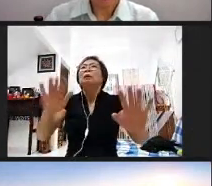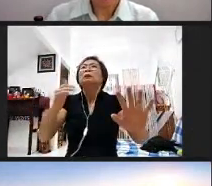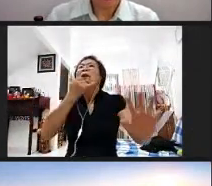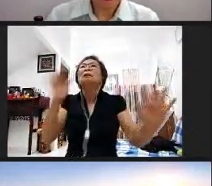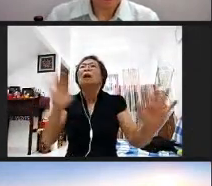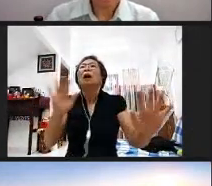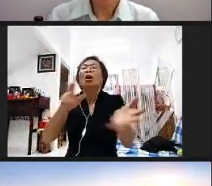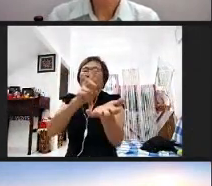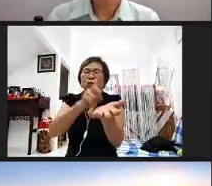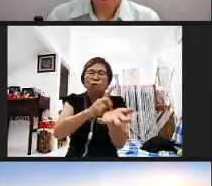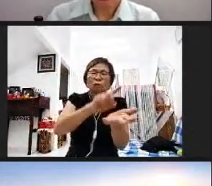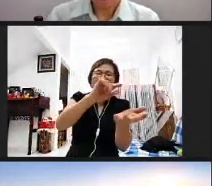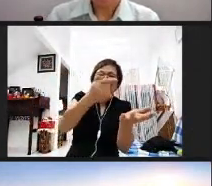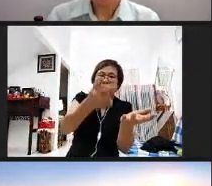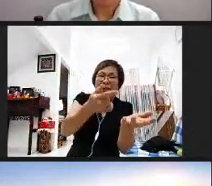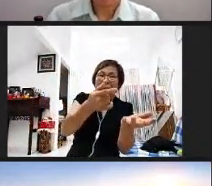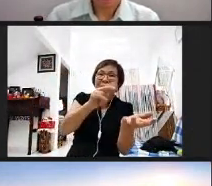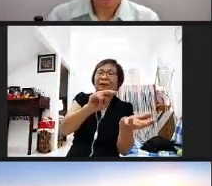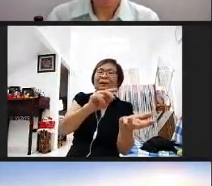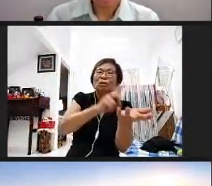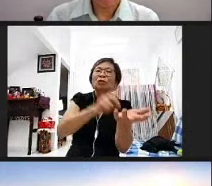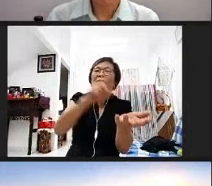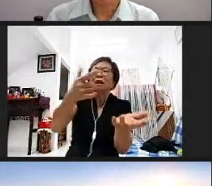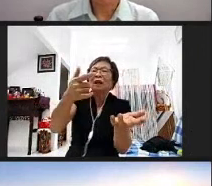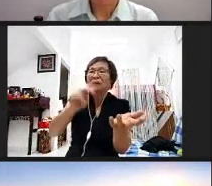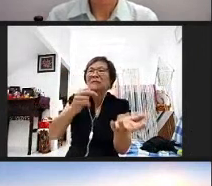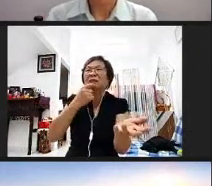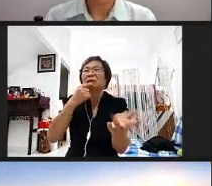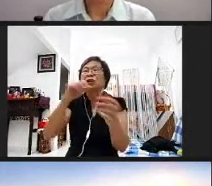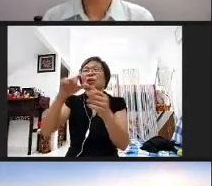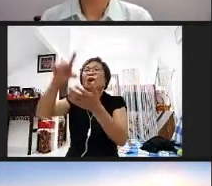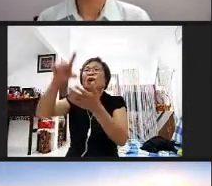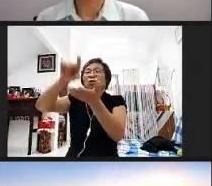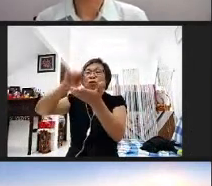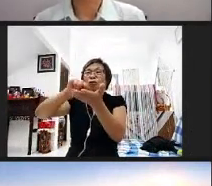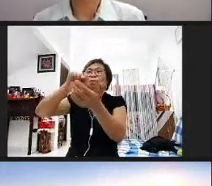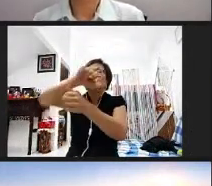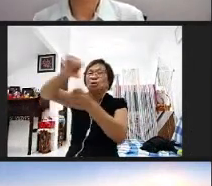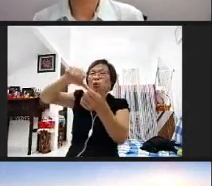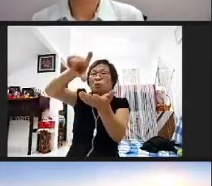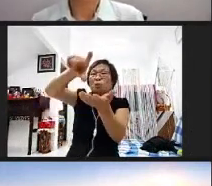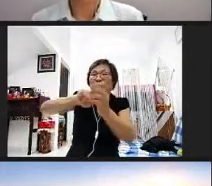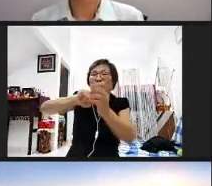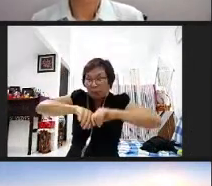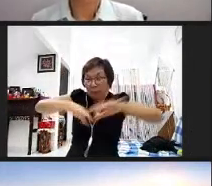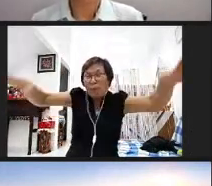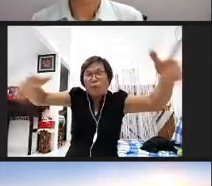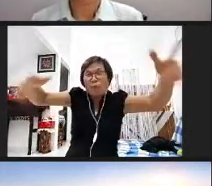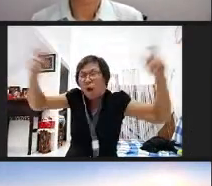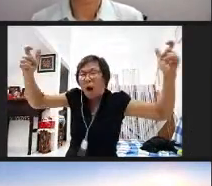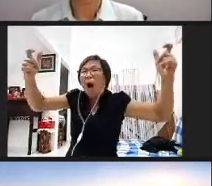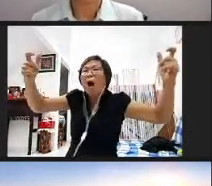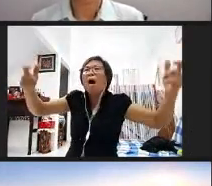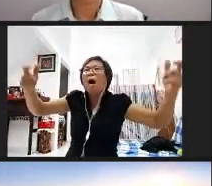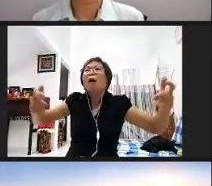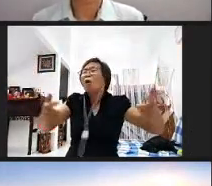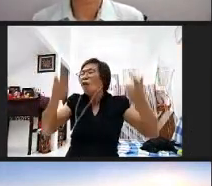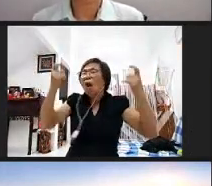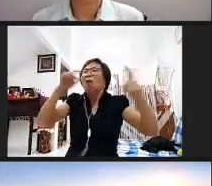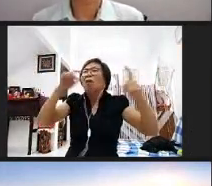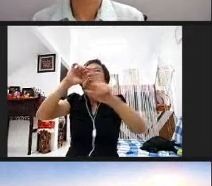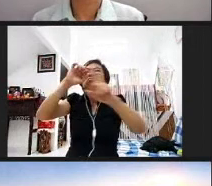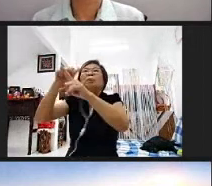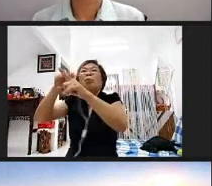the social media impact is tremendous. And because it is so fast, fake news travel very, very